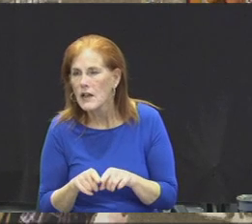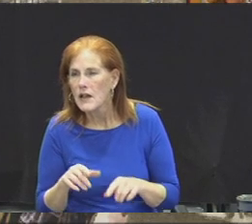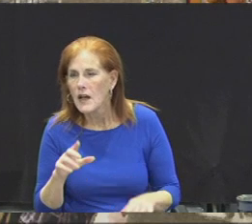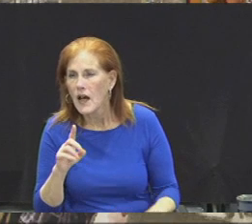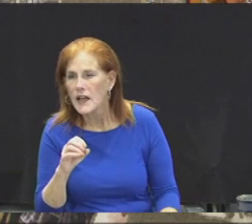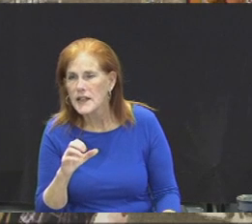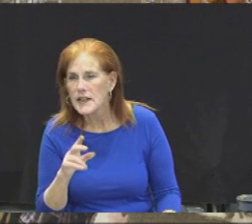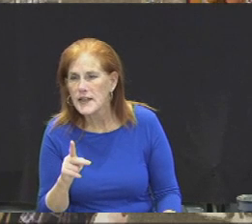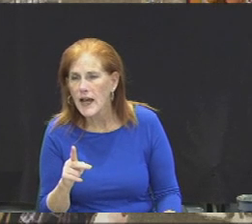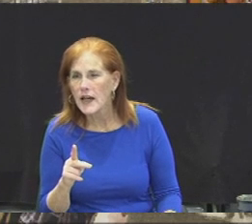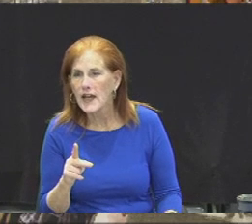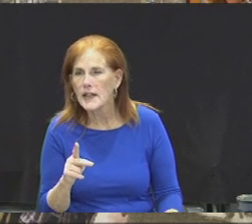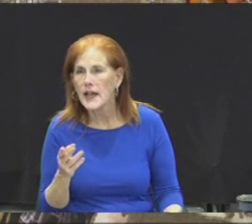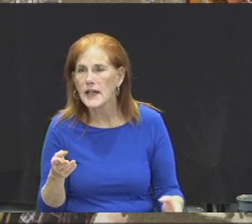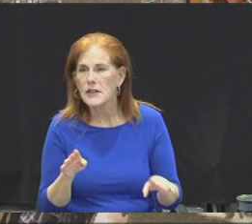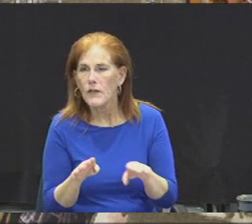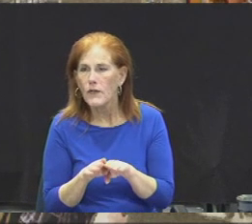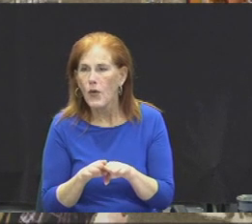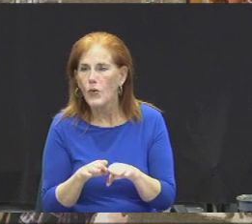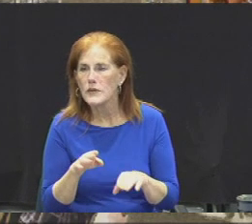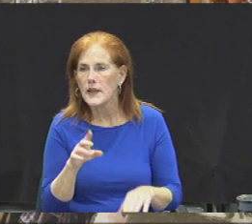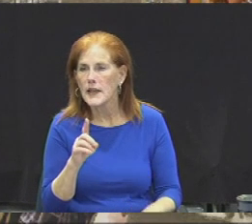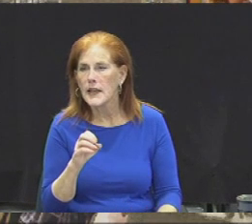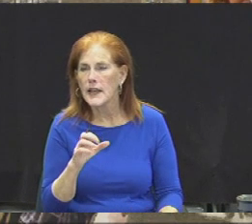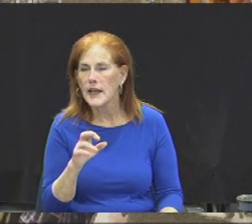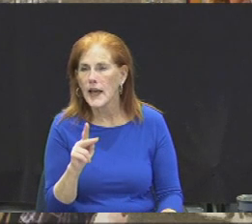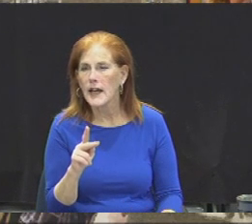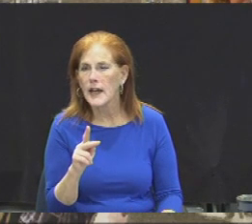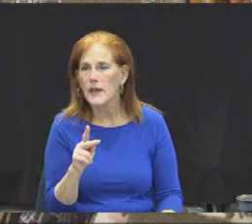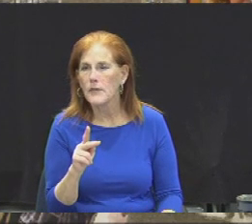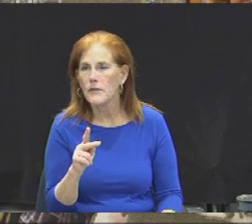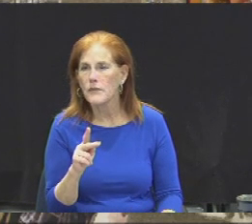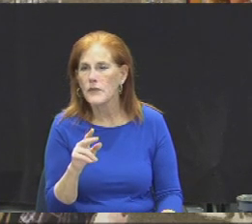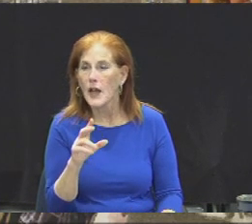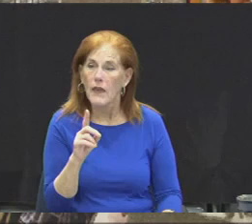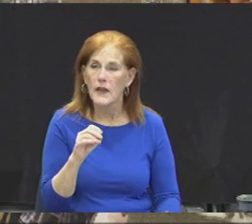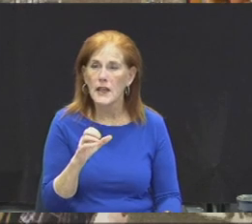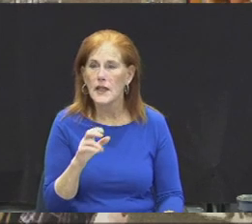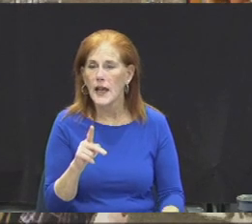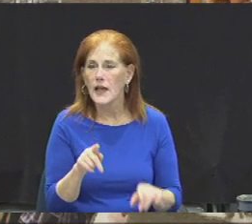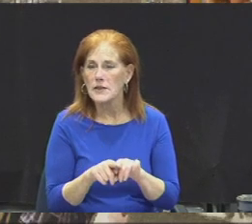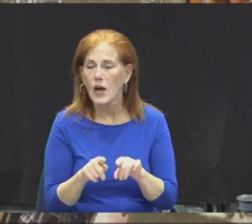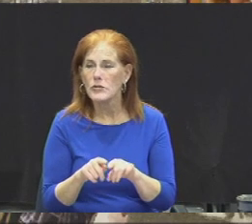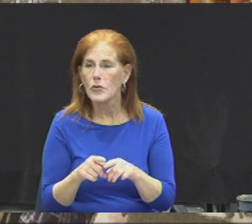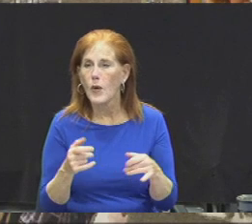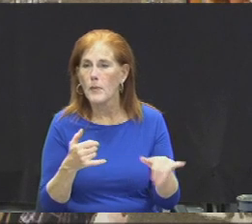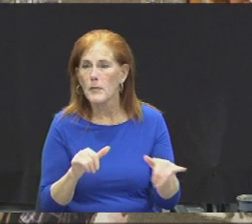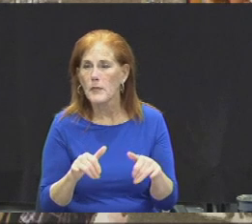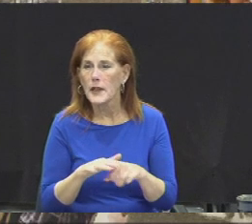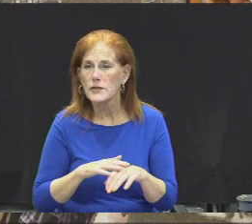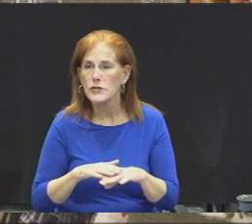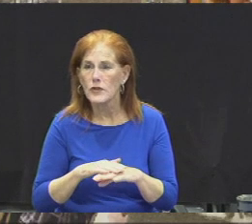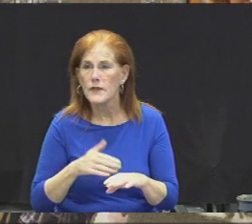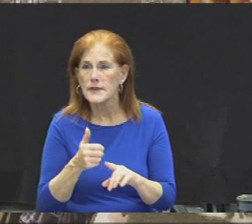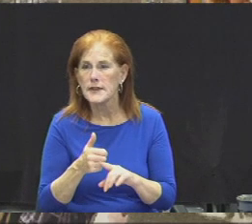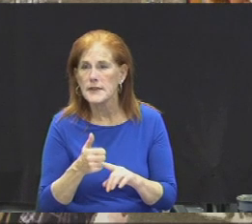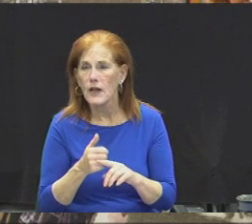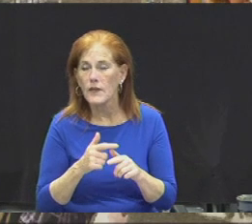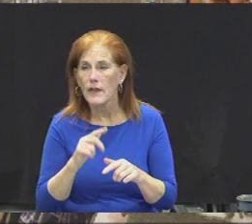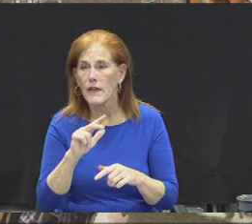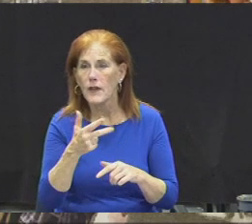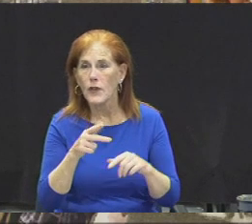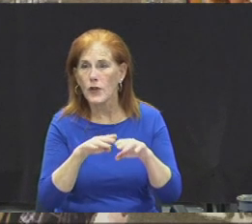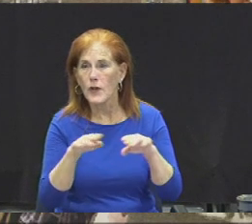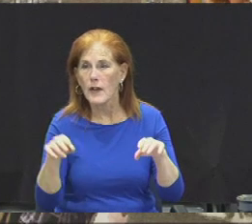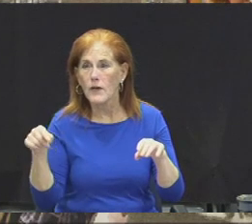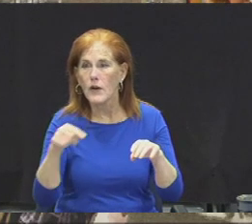deck, folding deck structure. So there's a path that links through this. The deck is also kind of a play surface in and of itself. And then the third